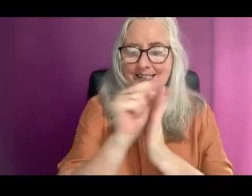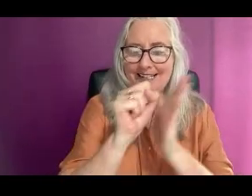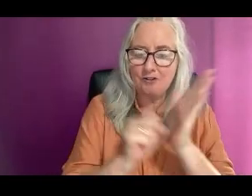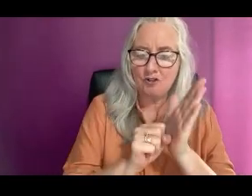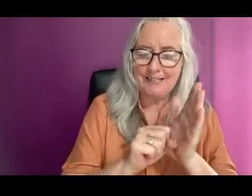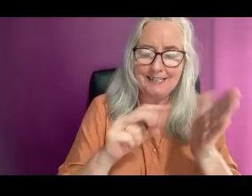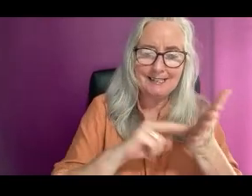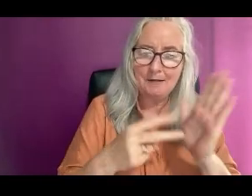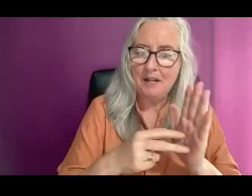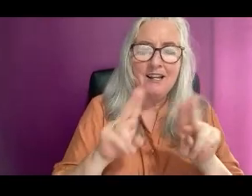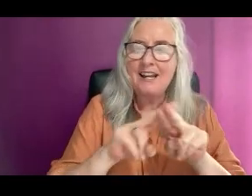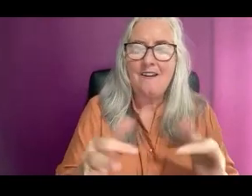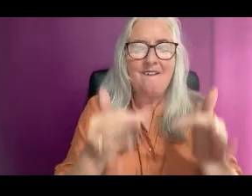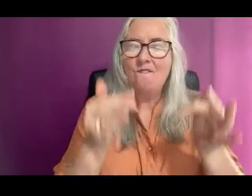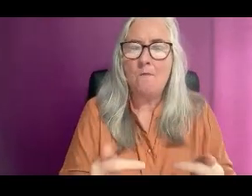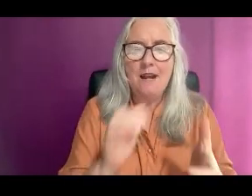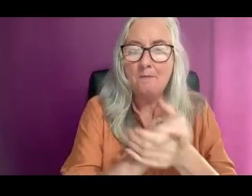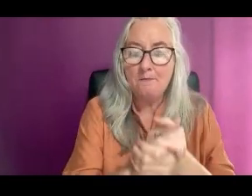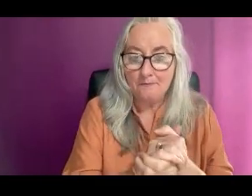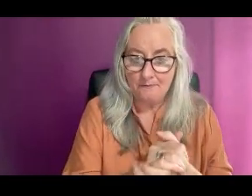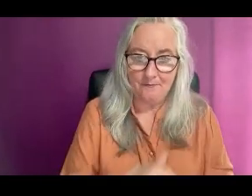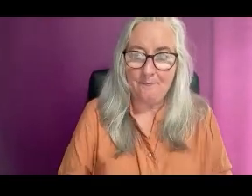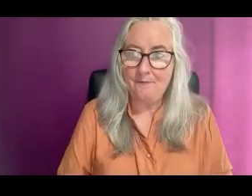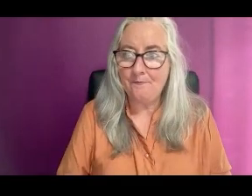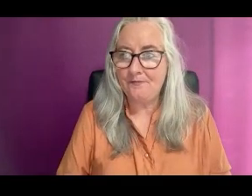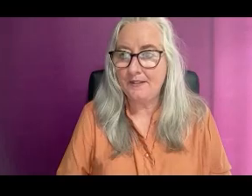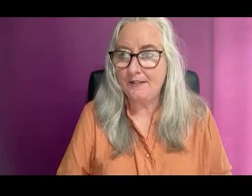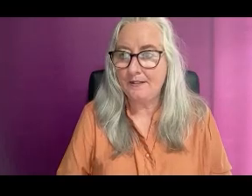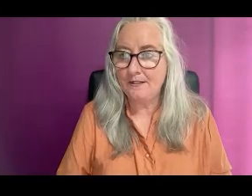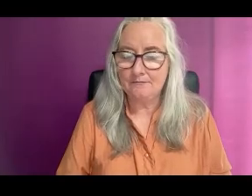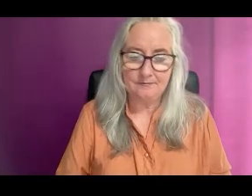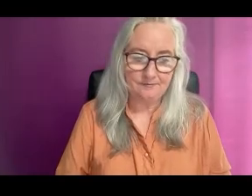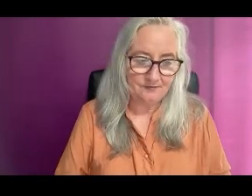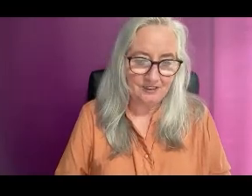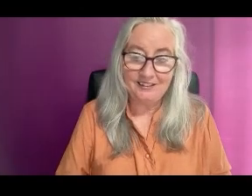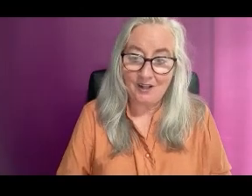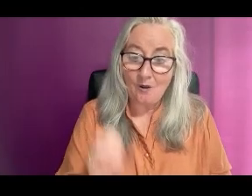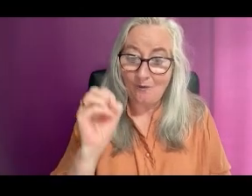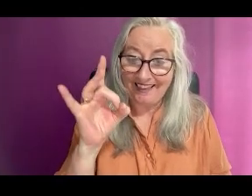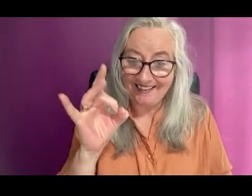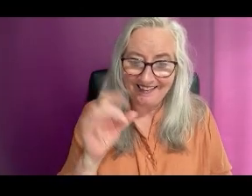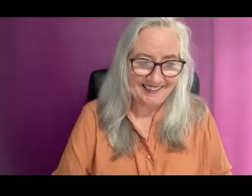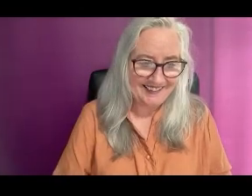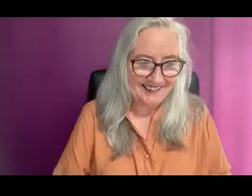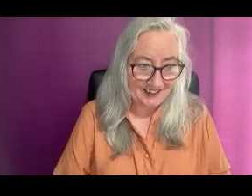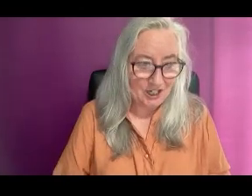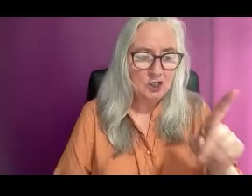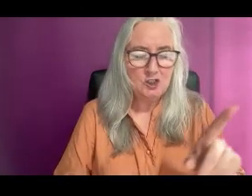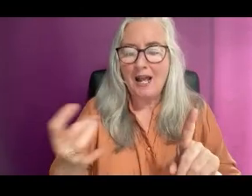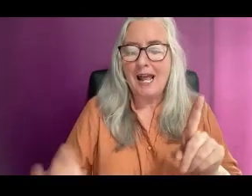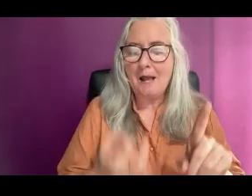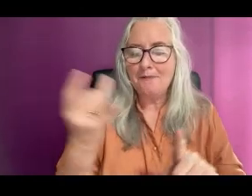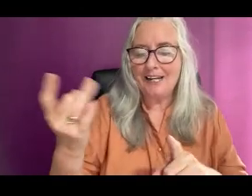formal appeals process, but there is a right to review a decision. Okay. Application